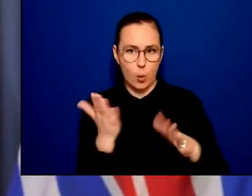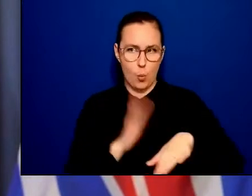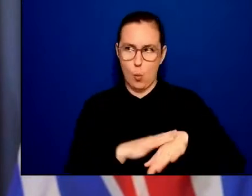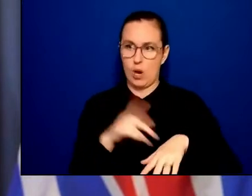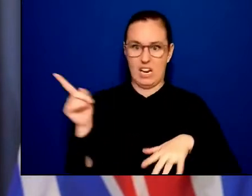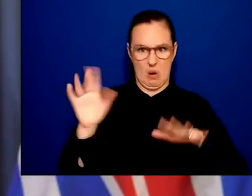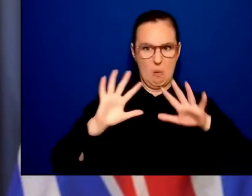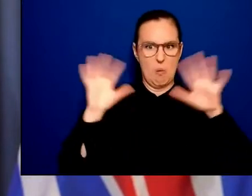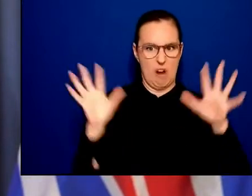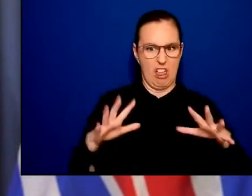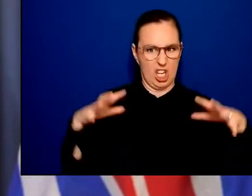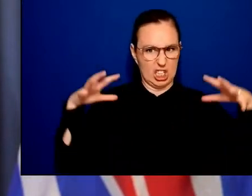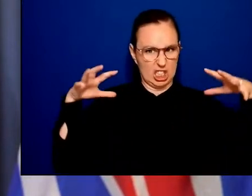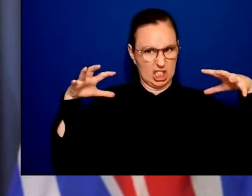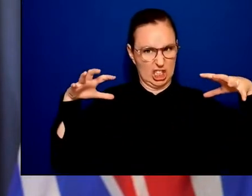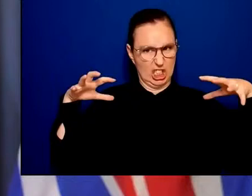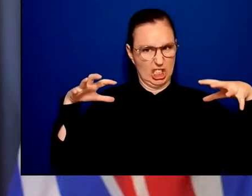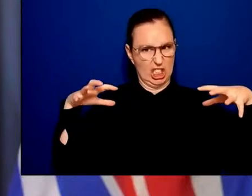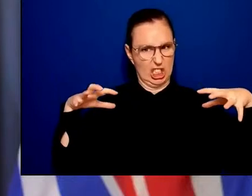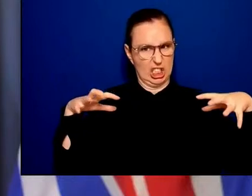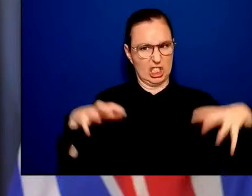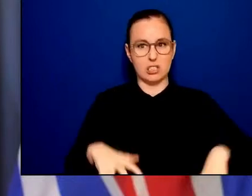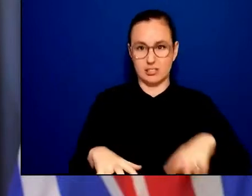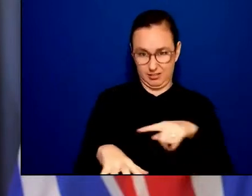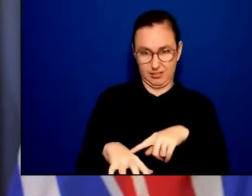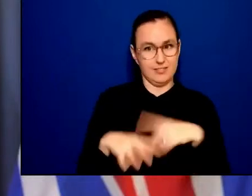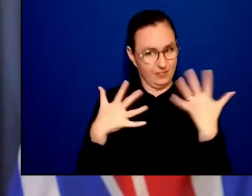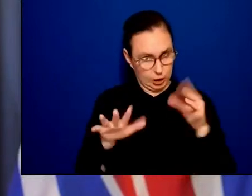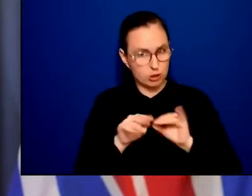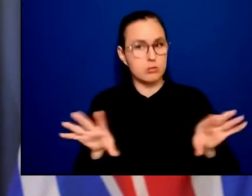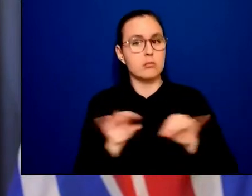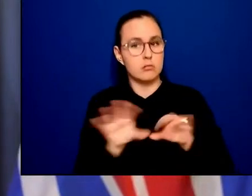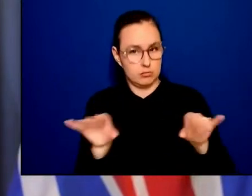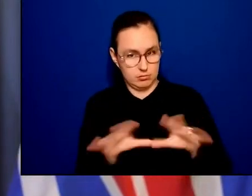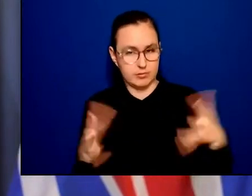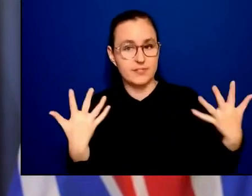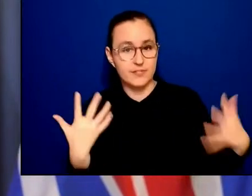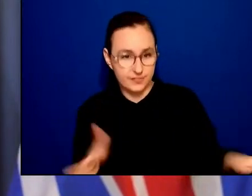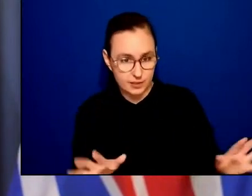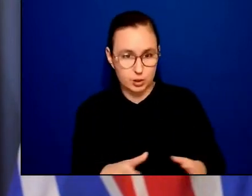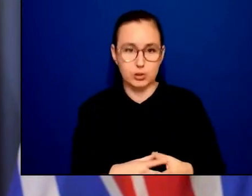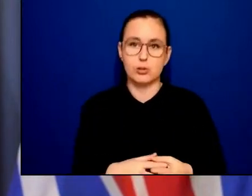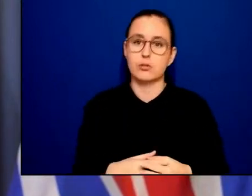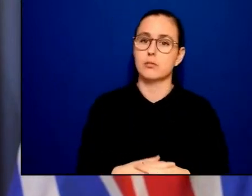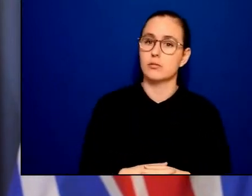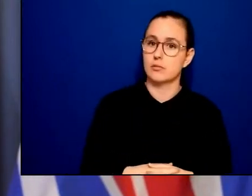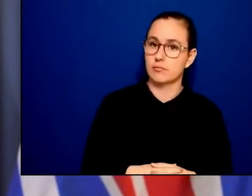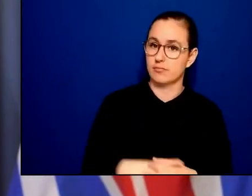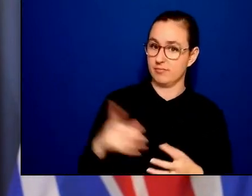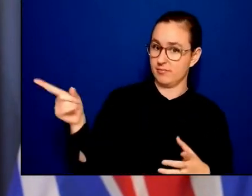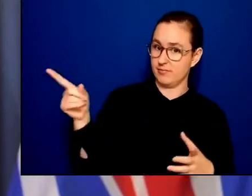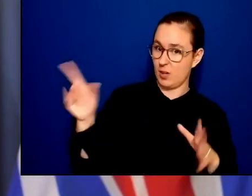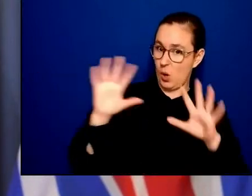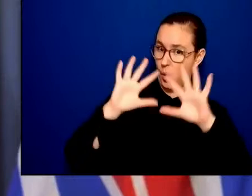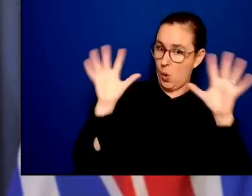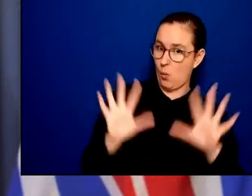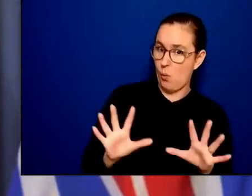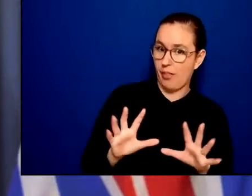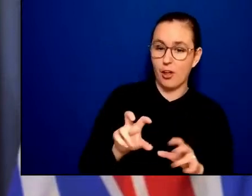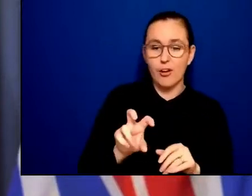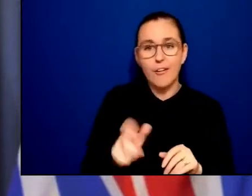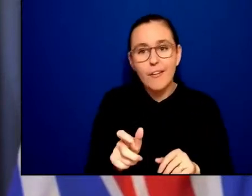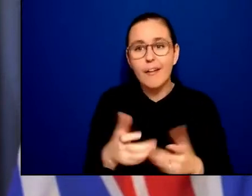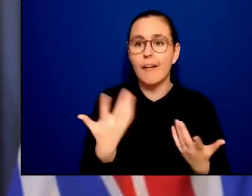the rain that was coming, that was out on the media and on the weather networks. All of that was taking